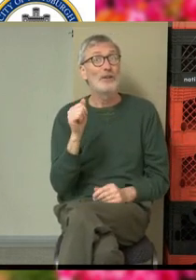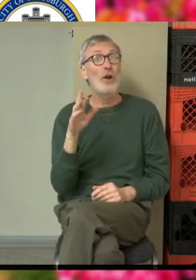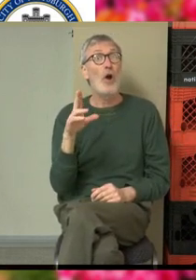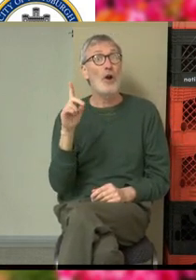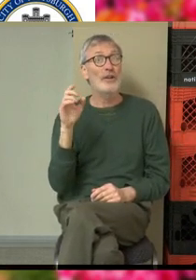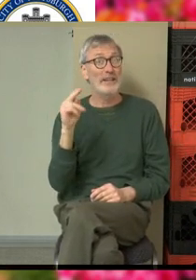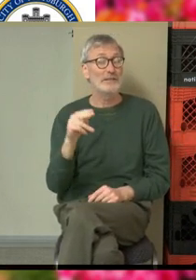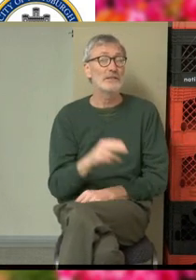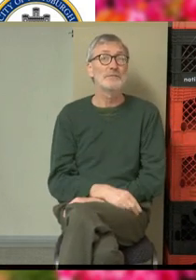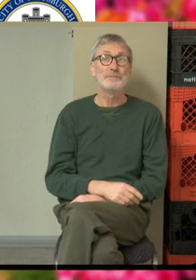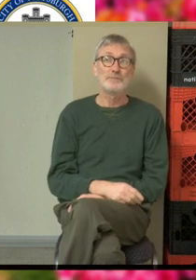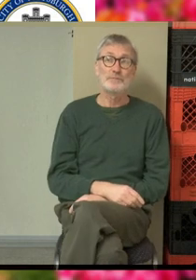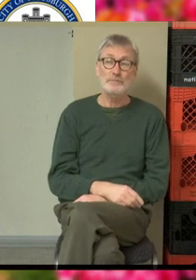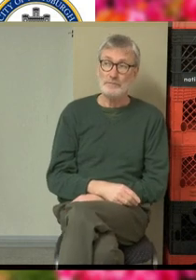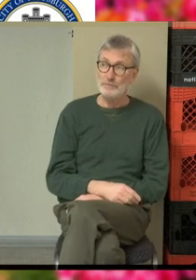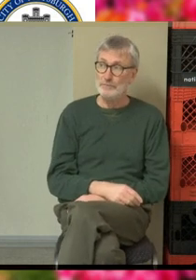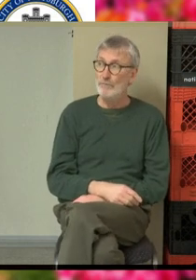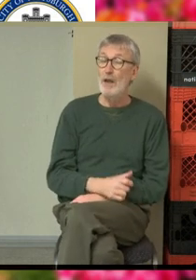all that